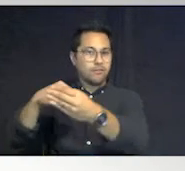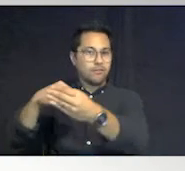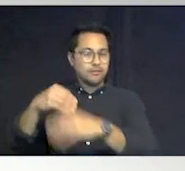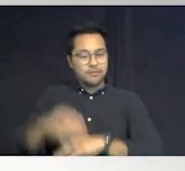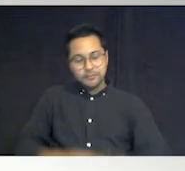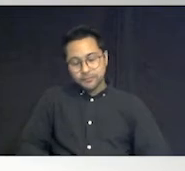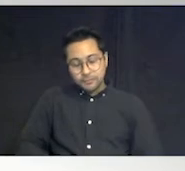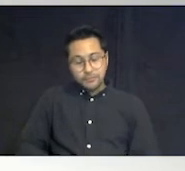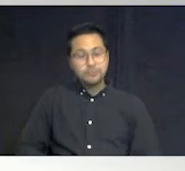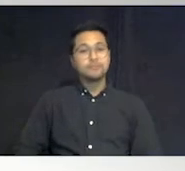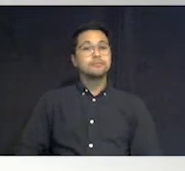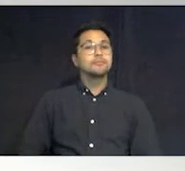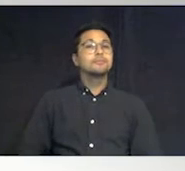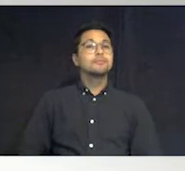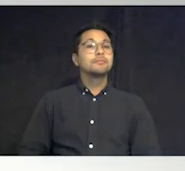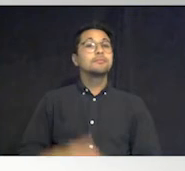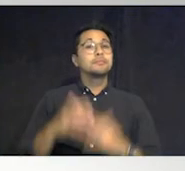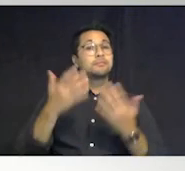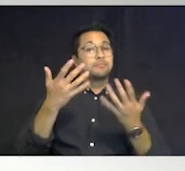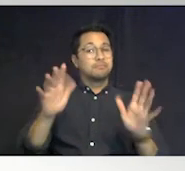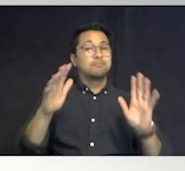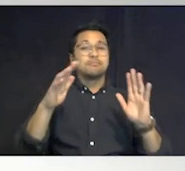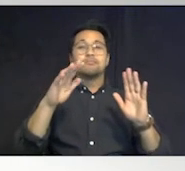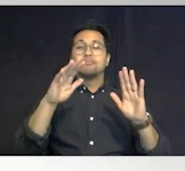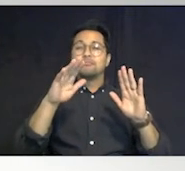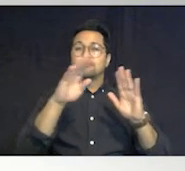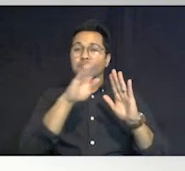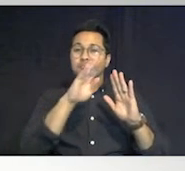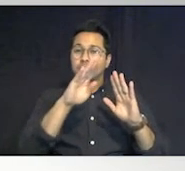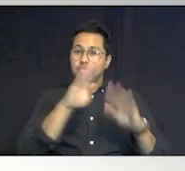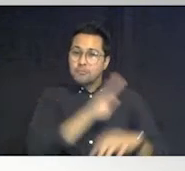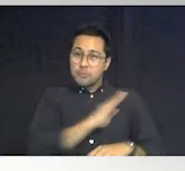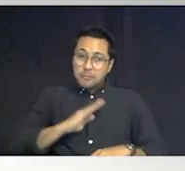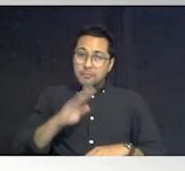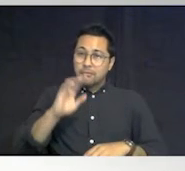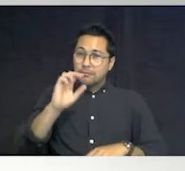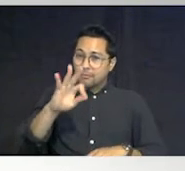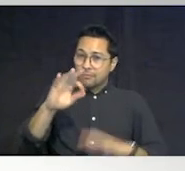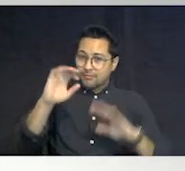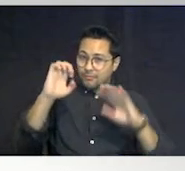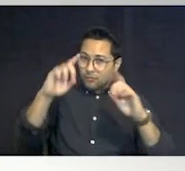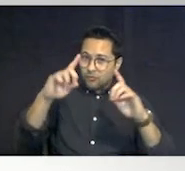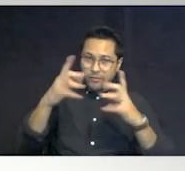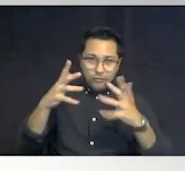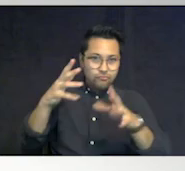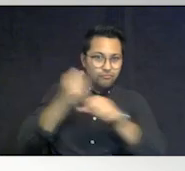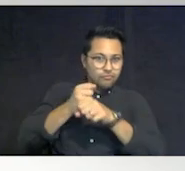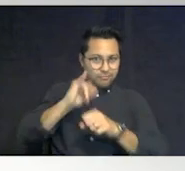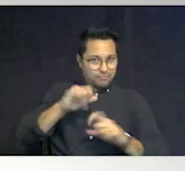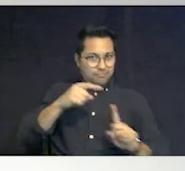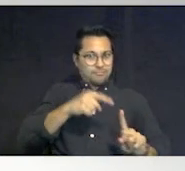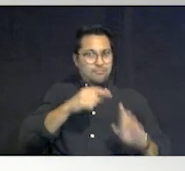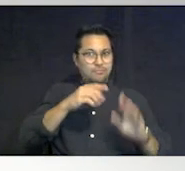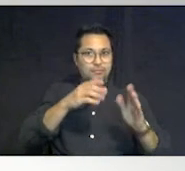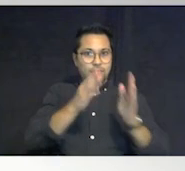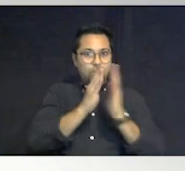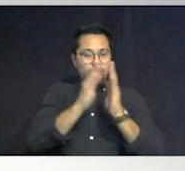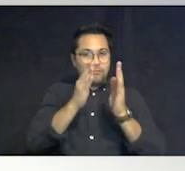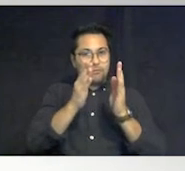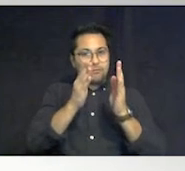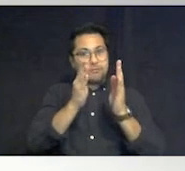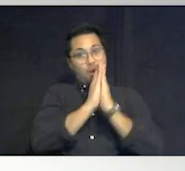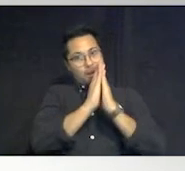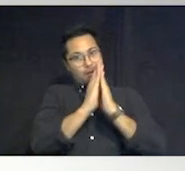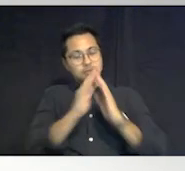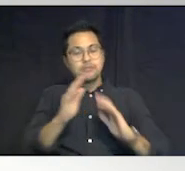Once the Bureau of Education has received the request for mediation, both parties will be contacted.